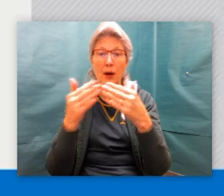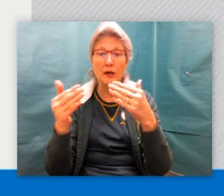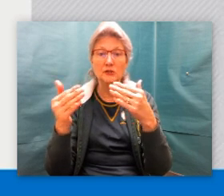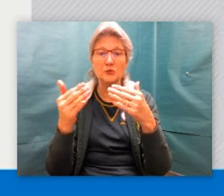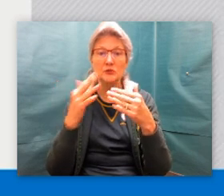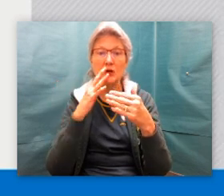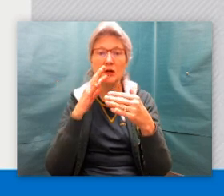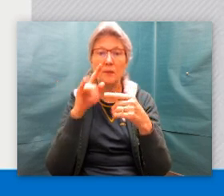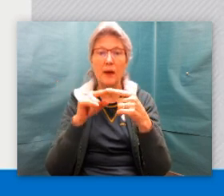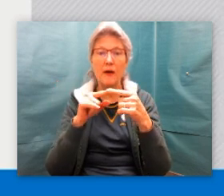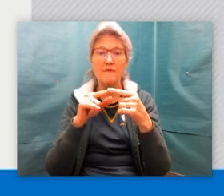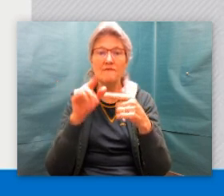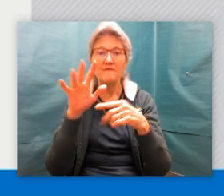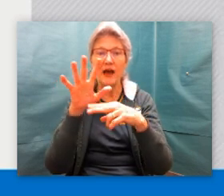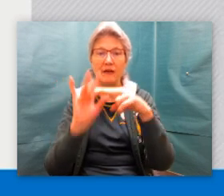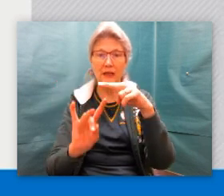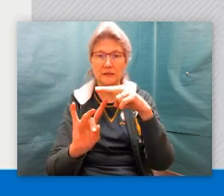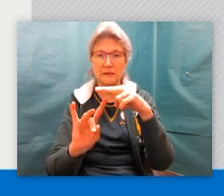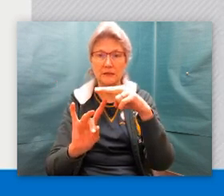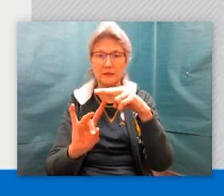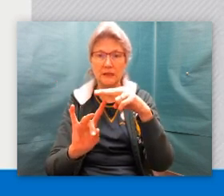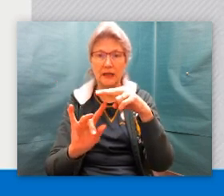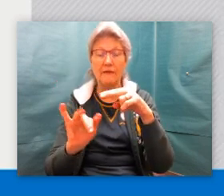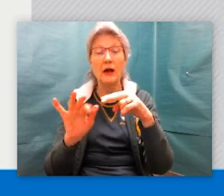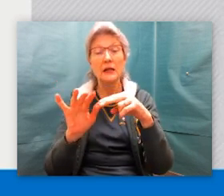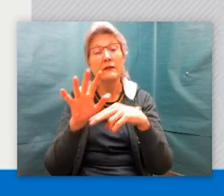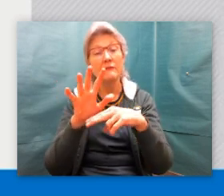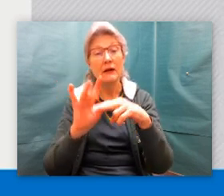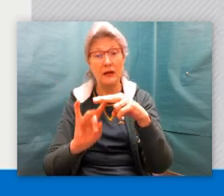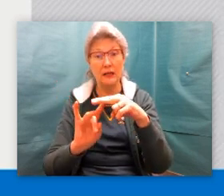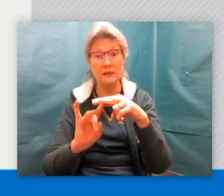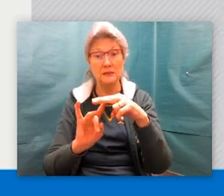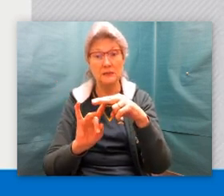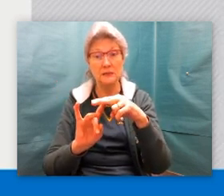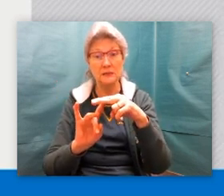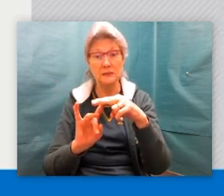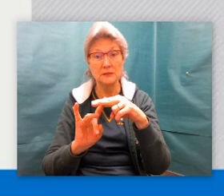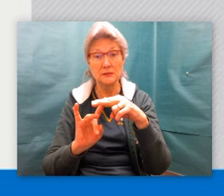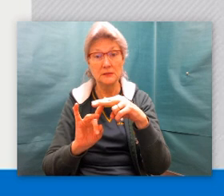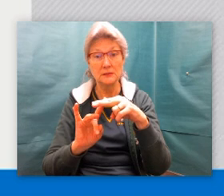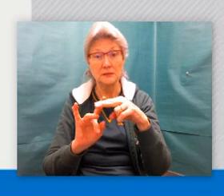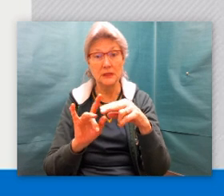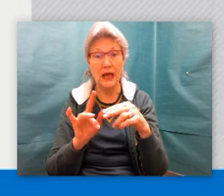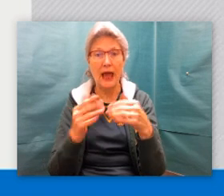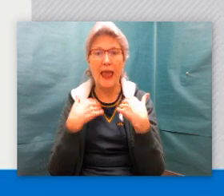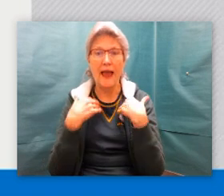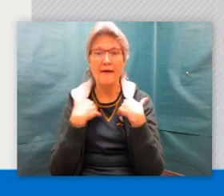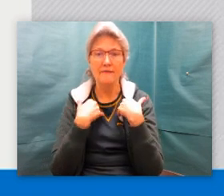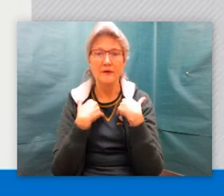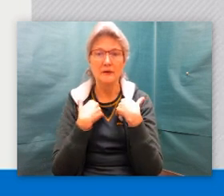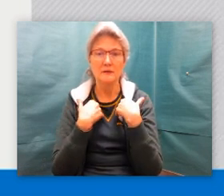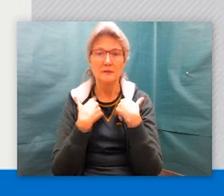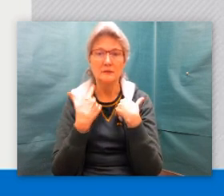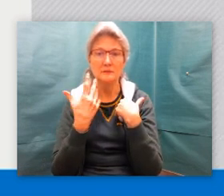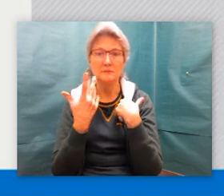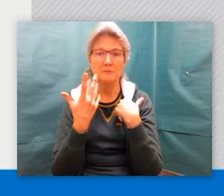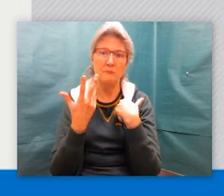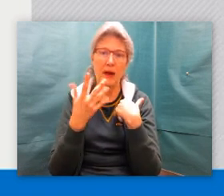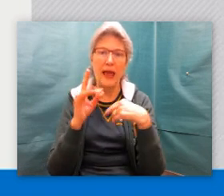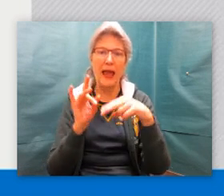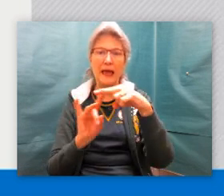we're talking about 5/8. So if I take this and I build it like that, I have